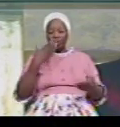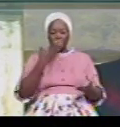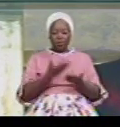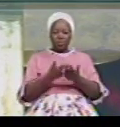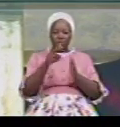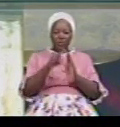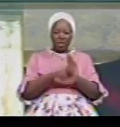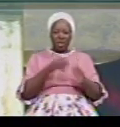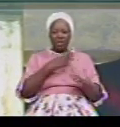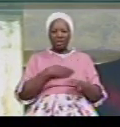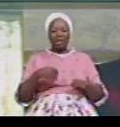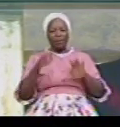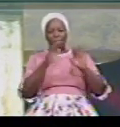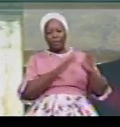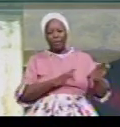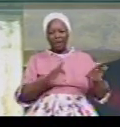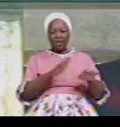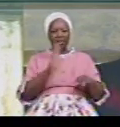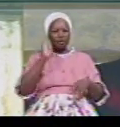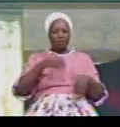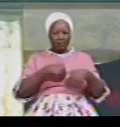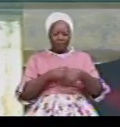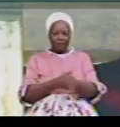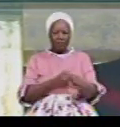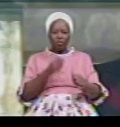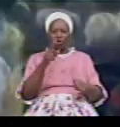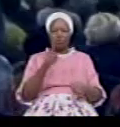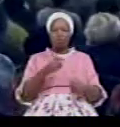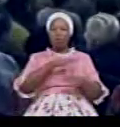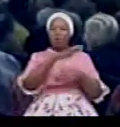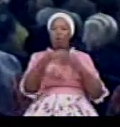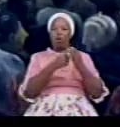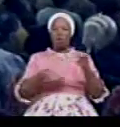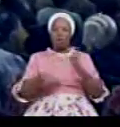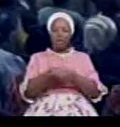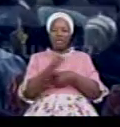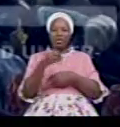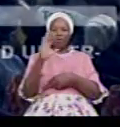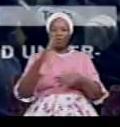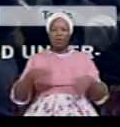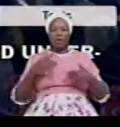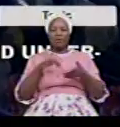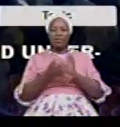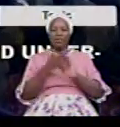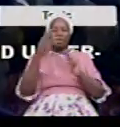and mercy will follow you all the days of your life.